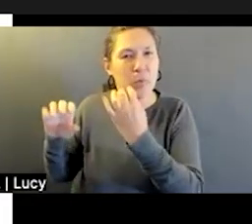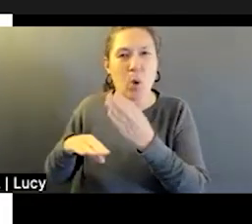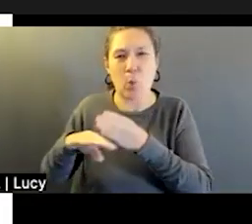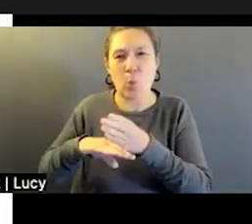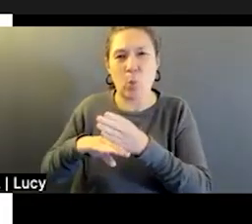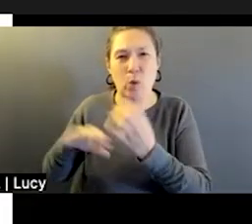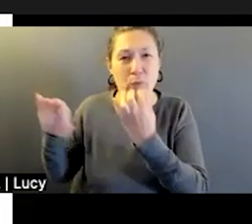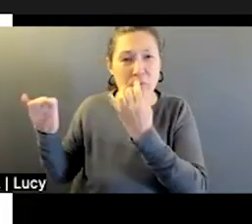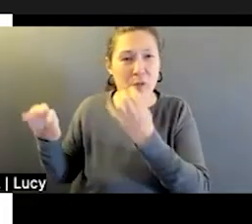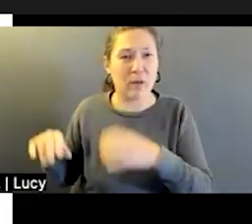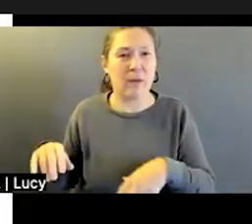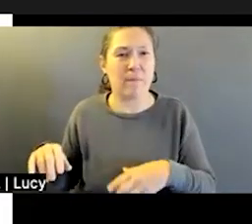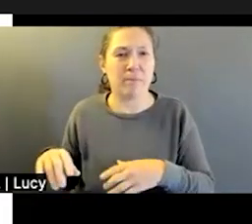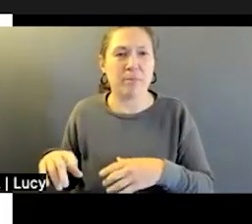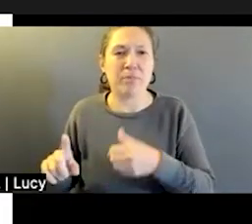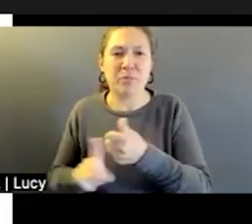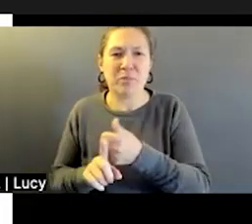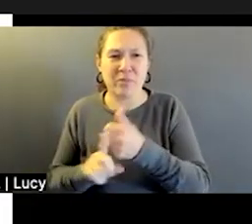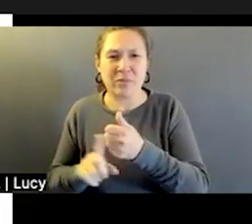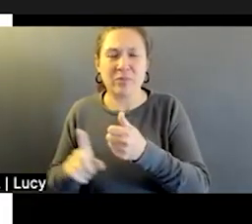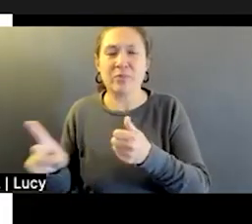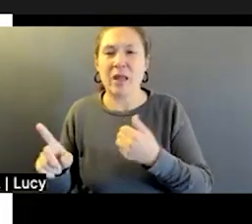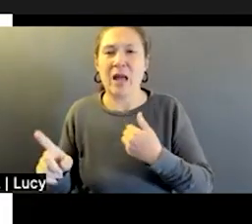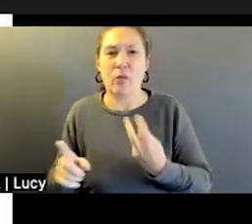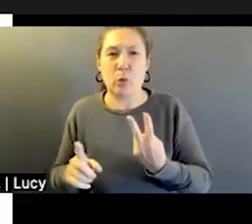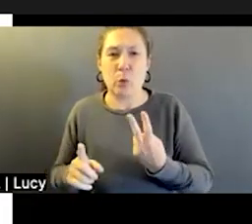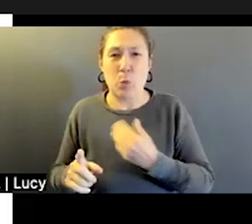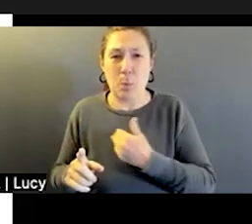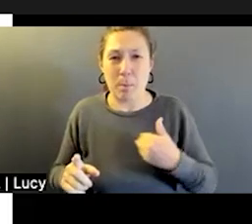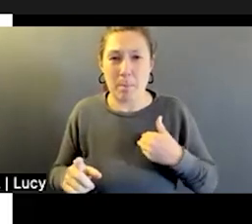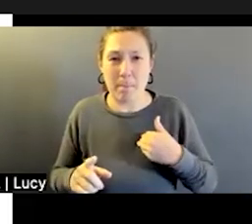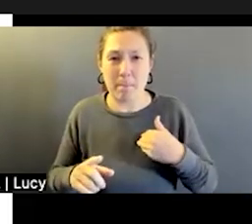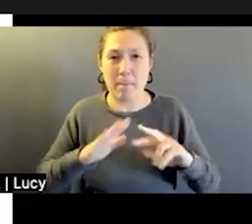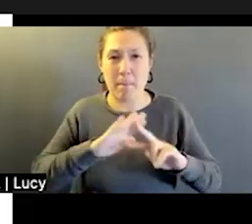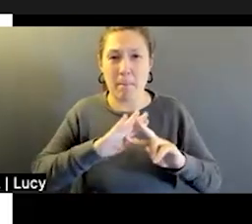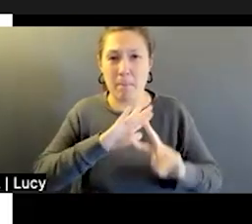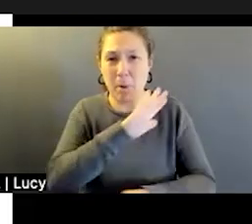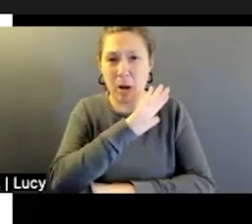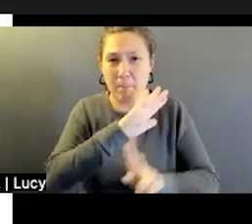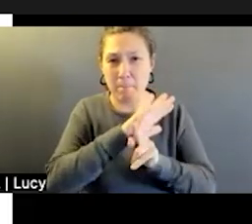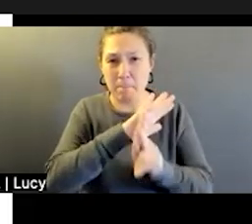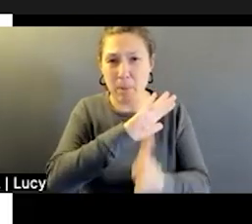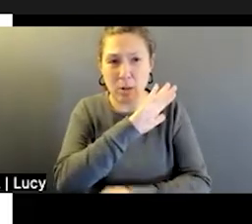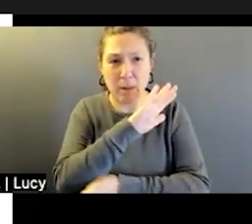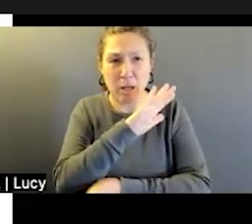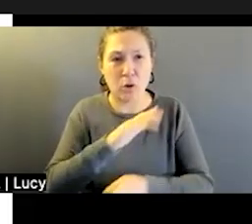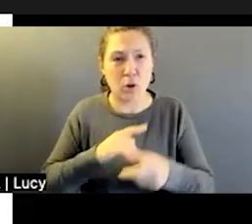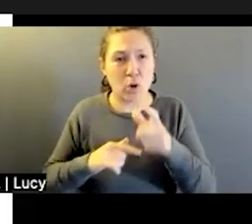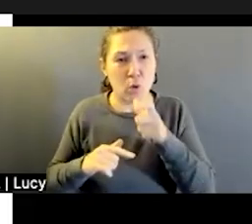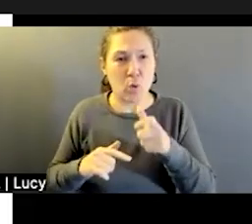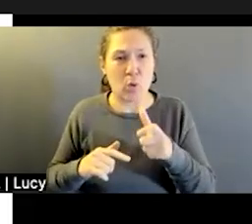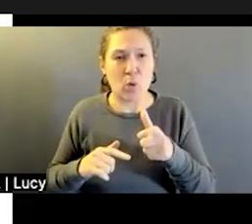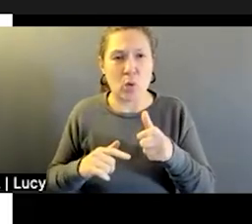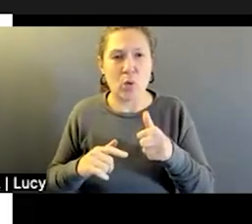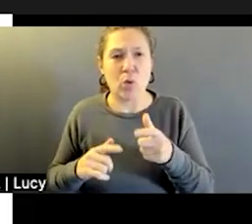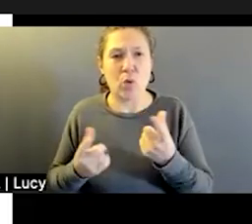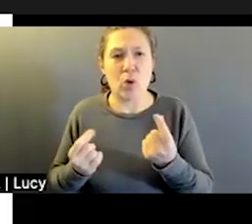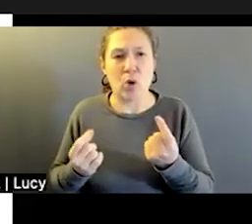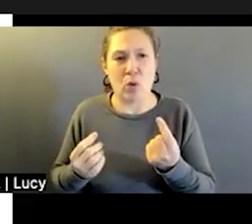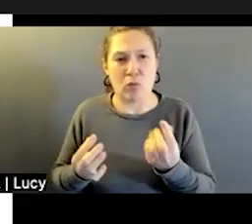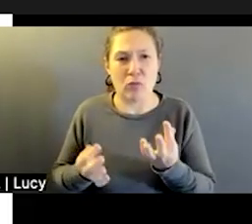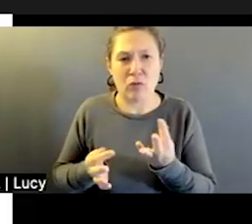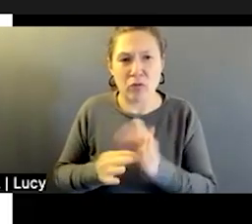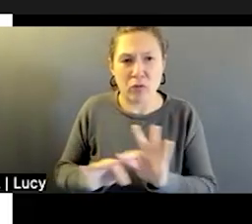who did it, there were even two members of parliament who did it for free. One is Richard West, Esquire